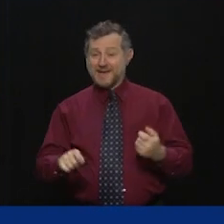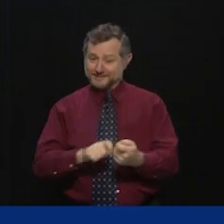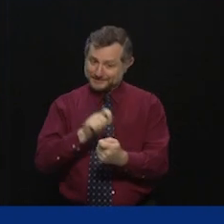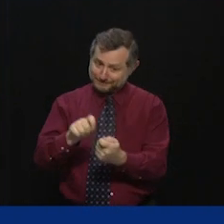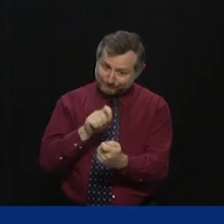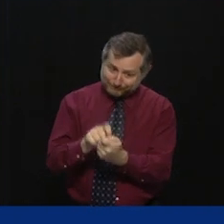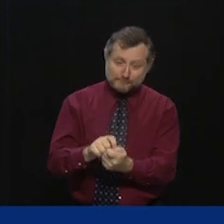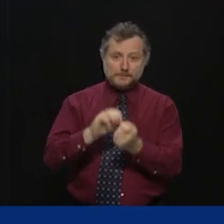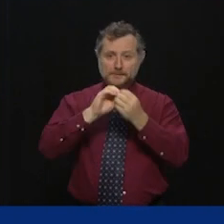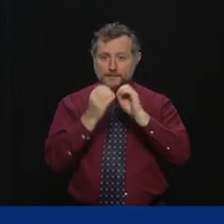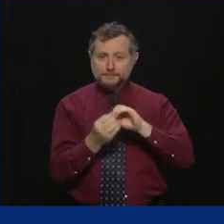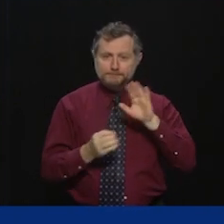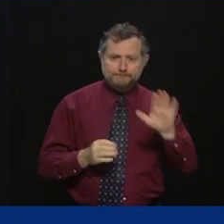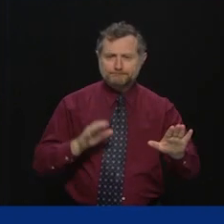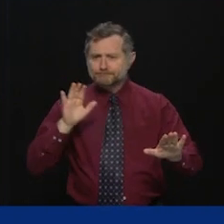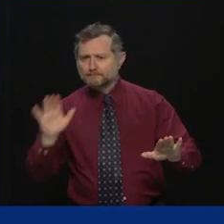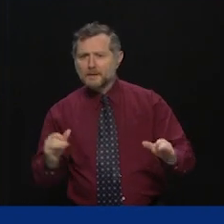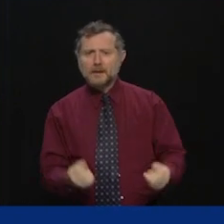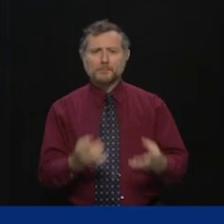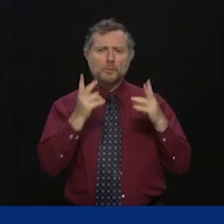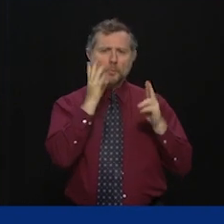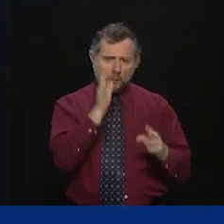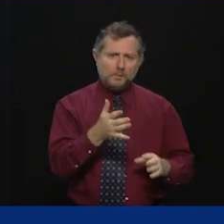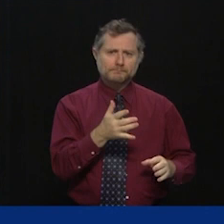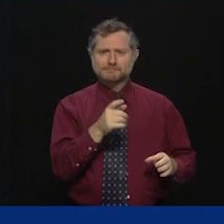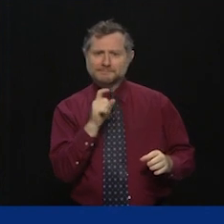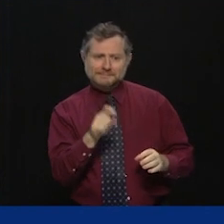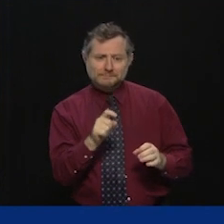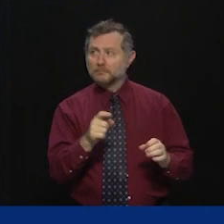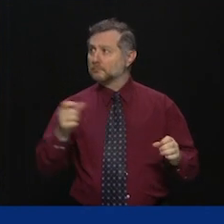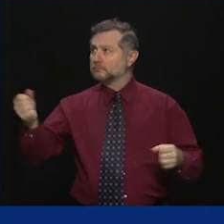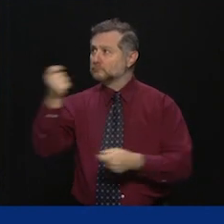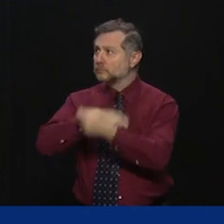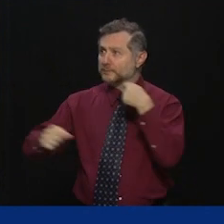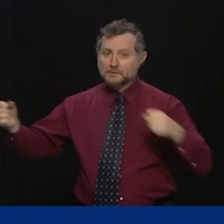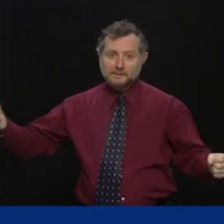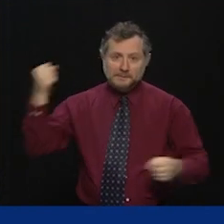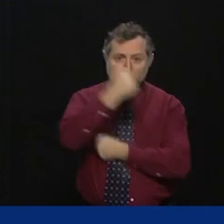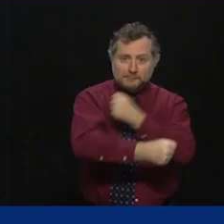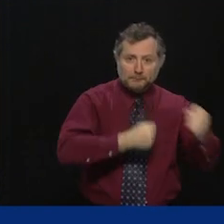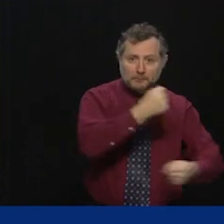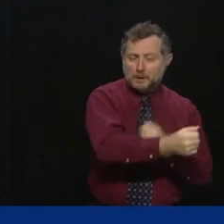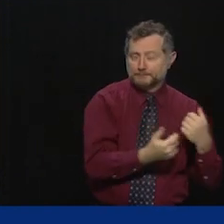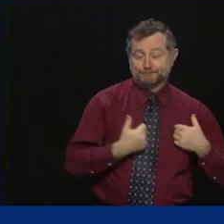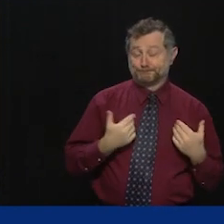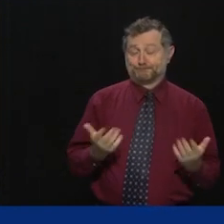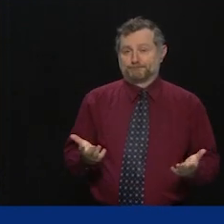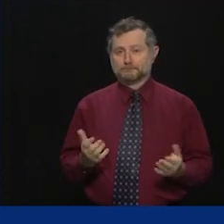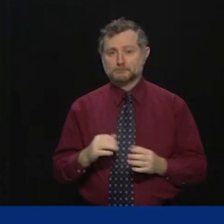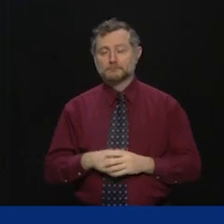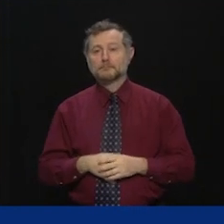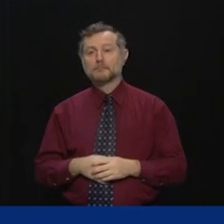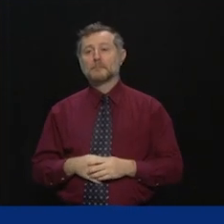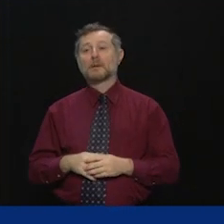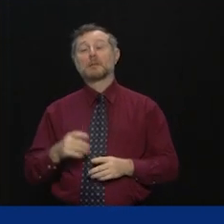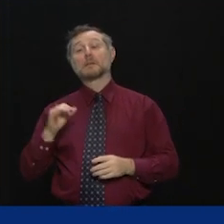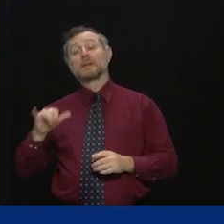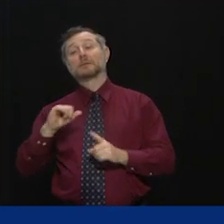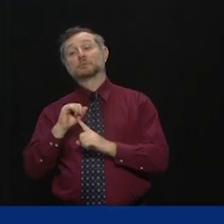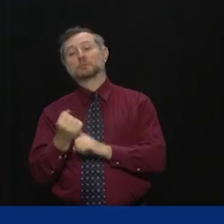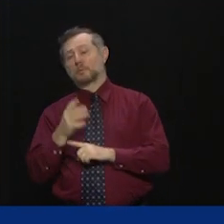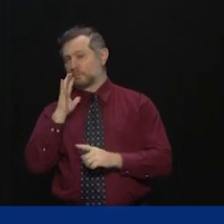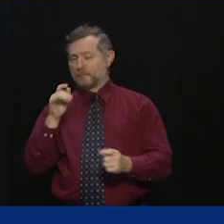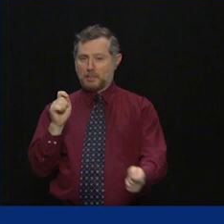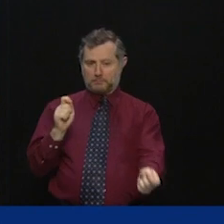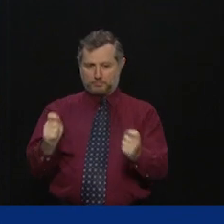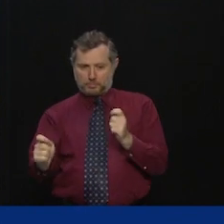the exact percentage of people out of a workforce that we're going to need to be replacing. So it's an evolving situation. I'm